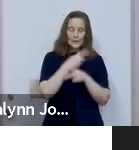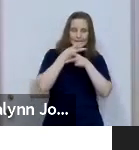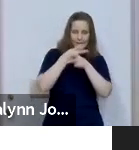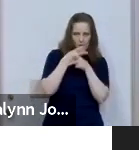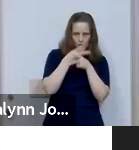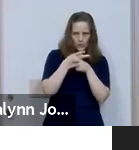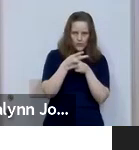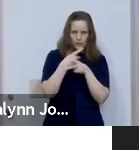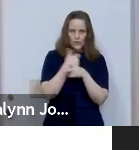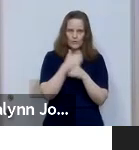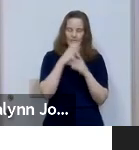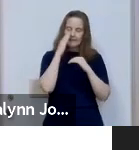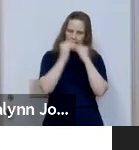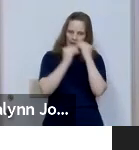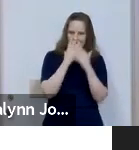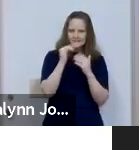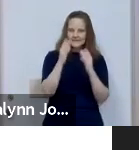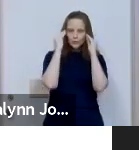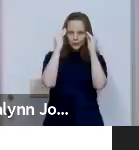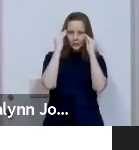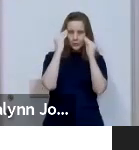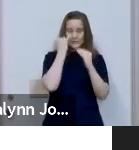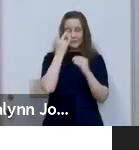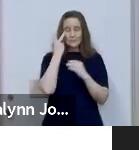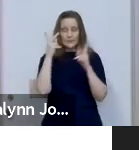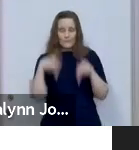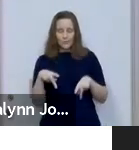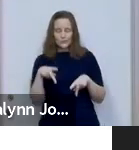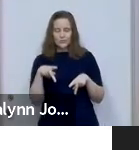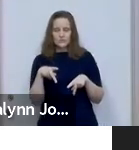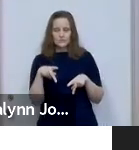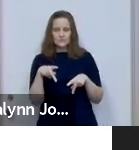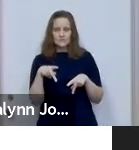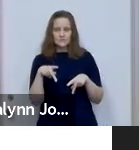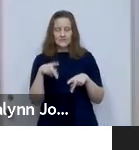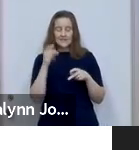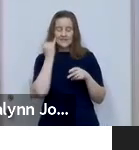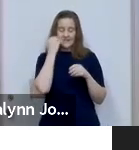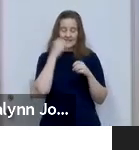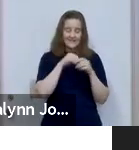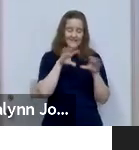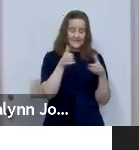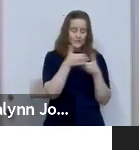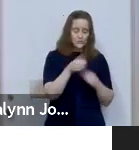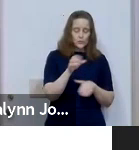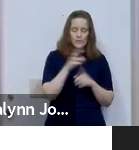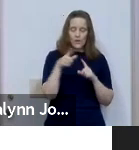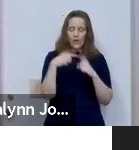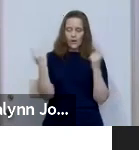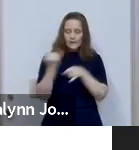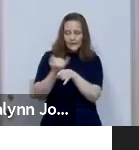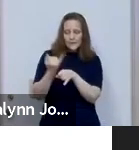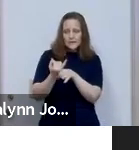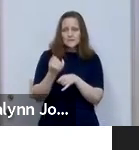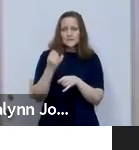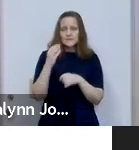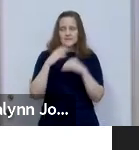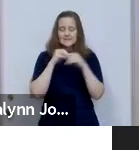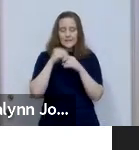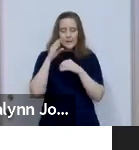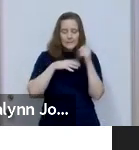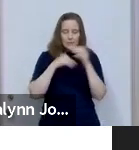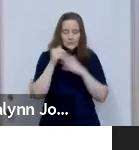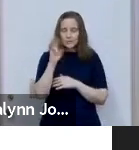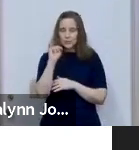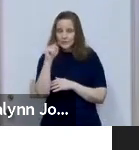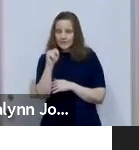and instruction. And so we ask that if you do see individuals, whether it be in the classroom, across campus, in a building, in the